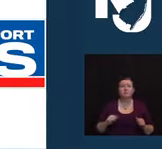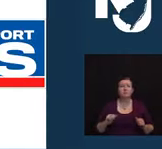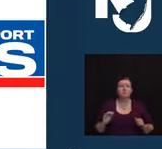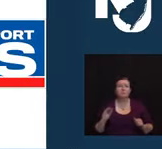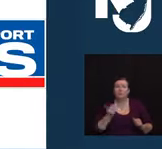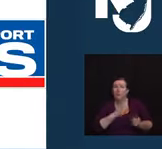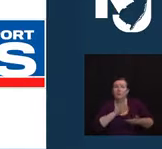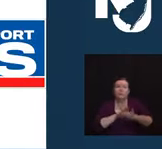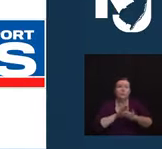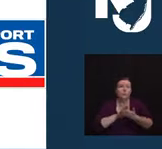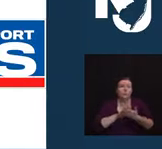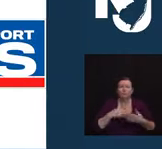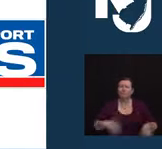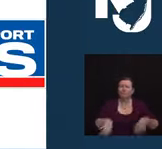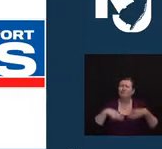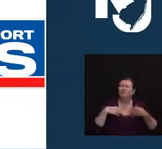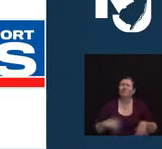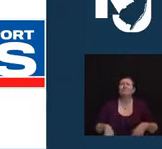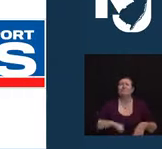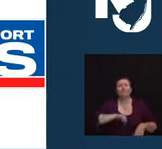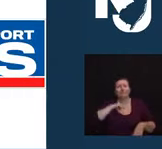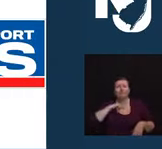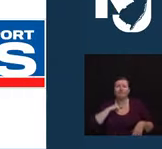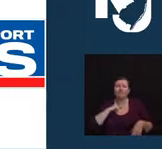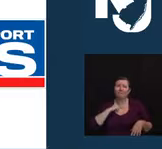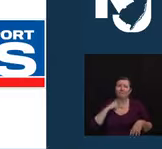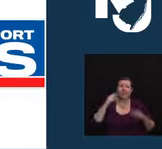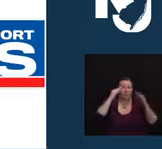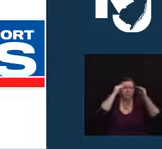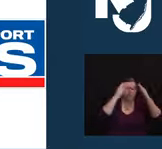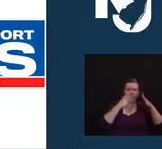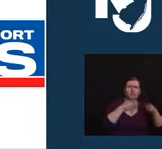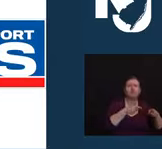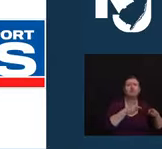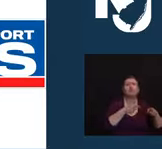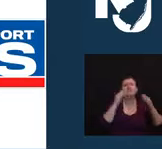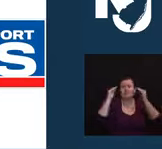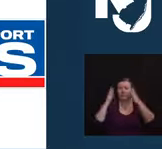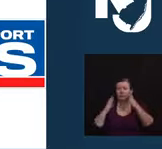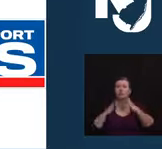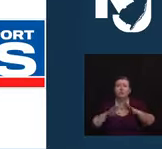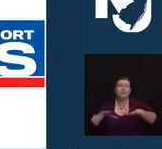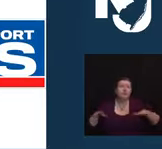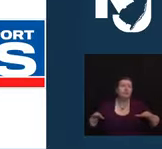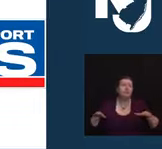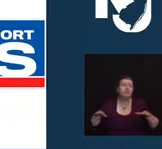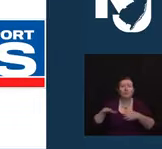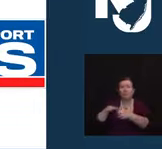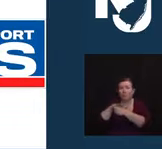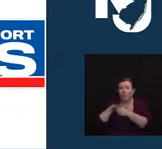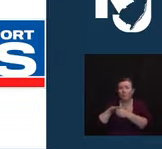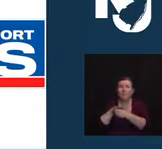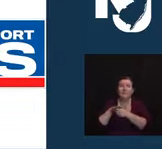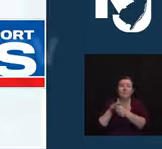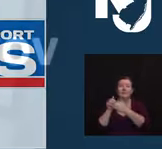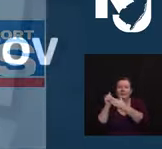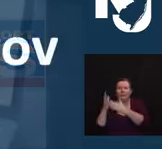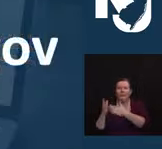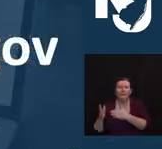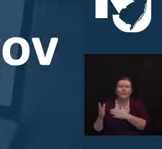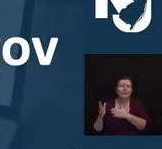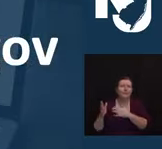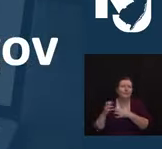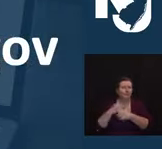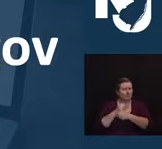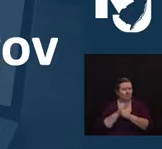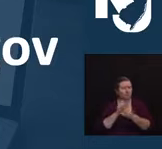educators and educational support professionals, and school and local leaders who make a school a true community. Now, certainly this